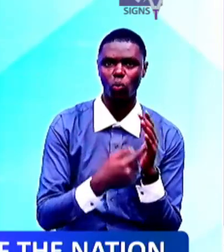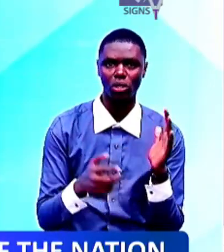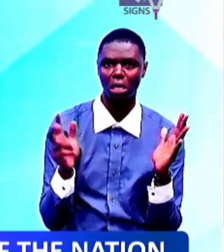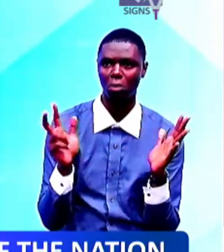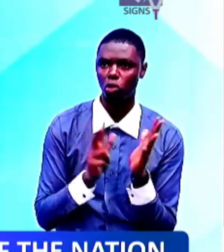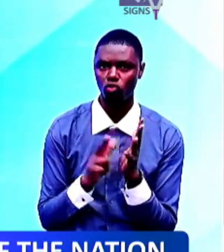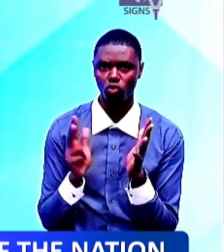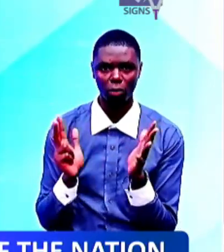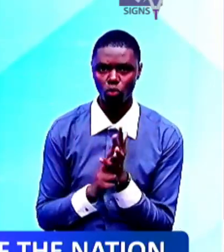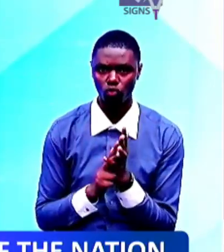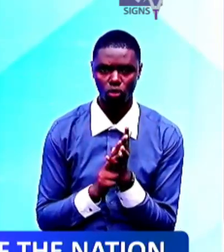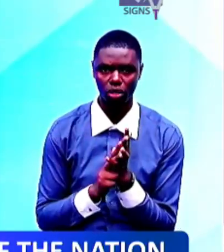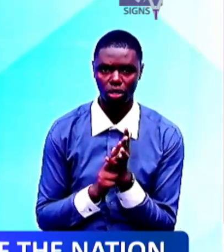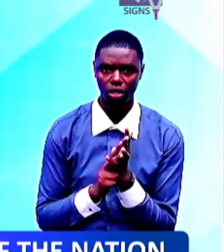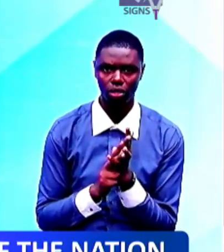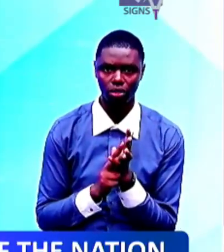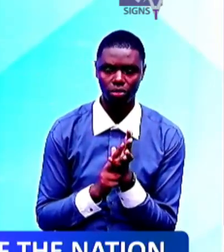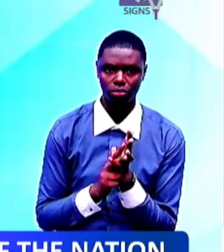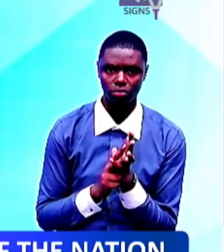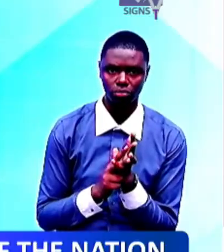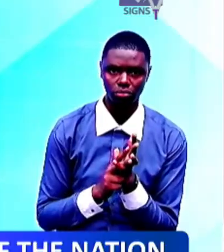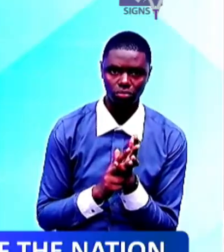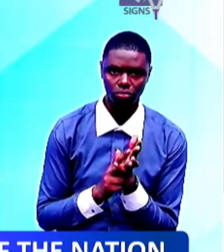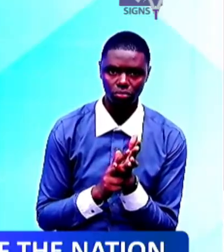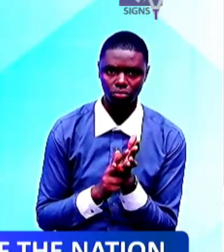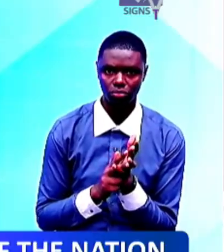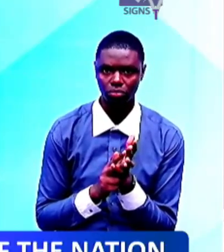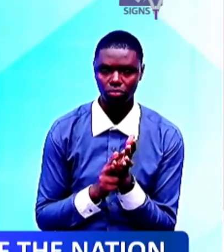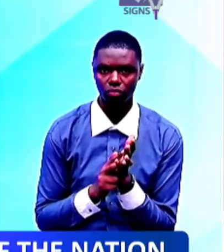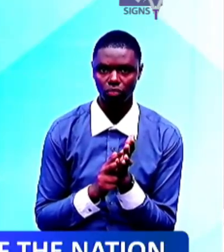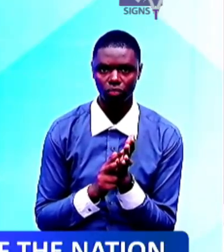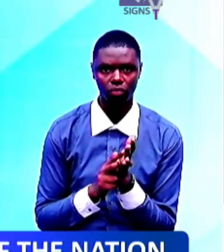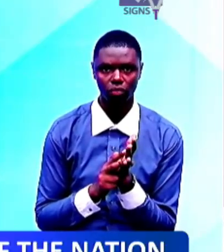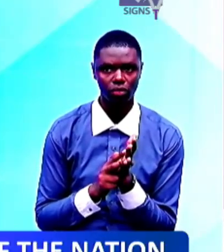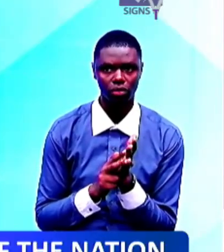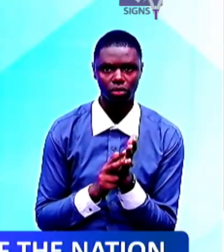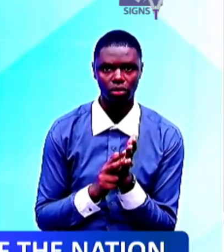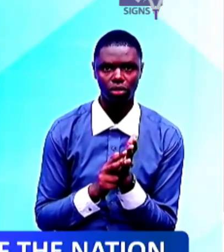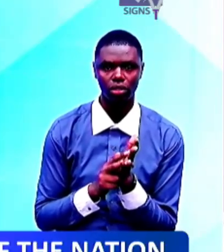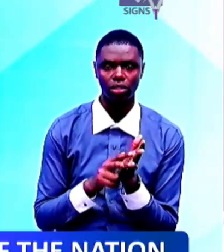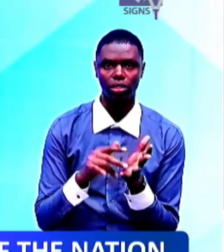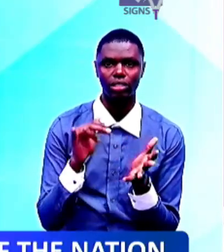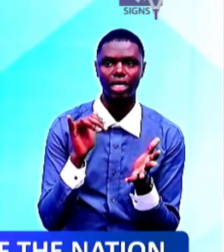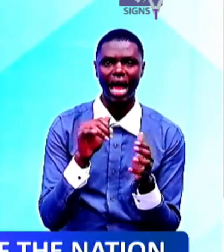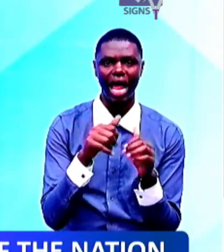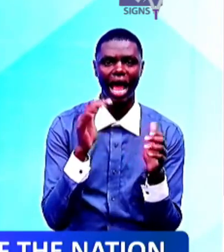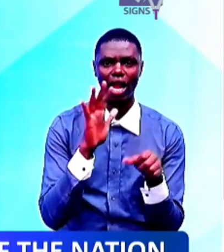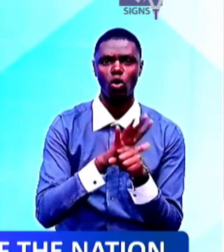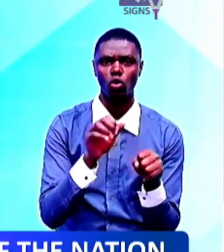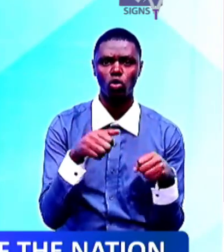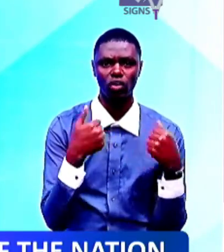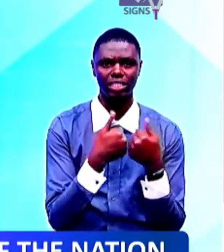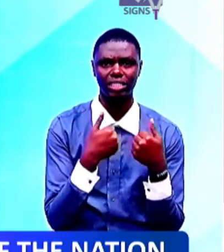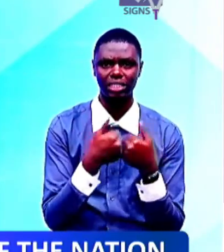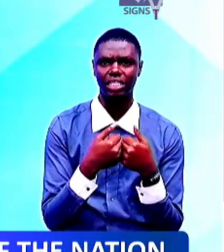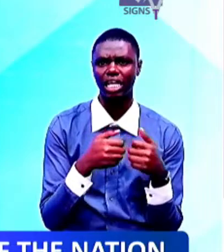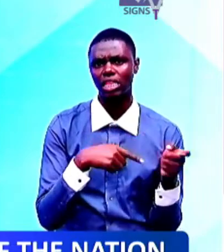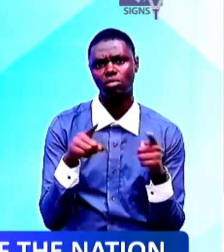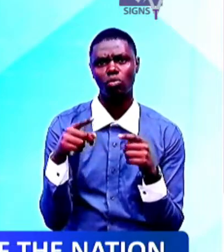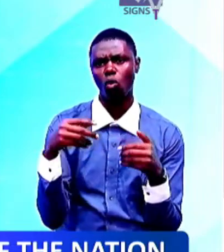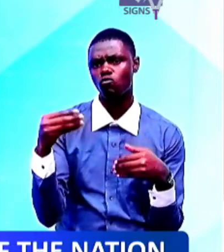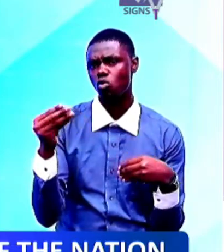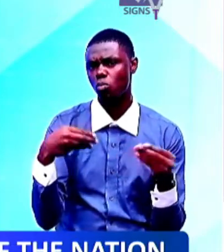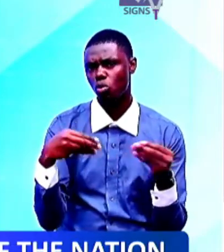approvals, that can include a lot of agencies. Then you go to procurement,